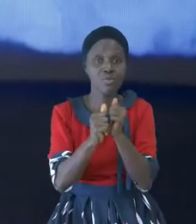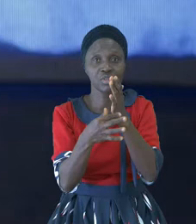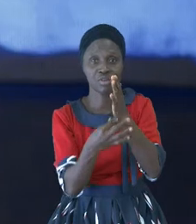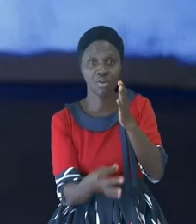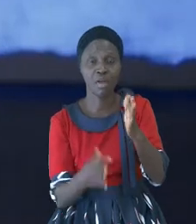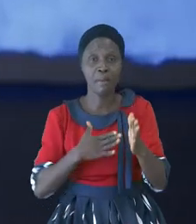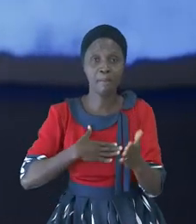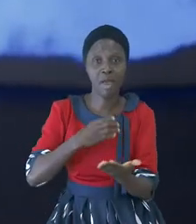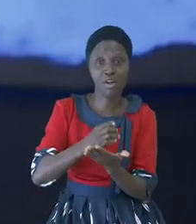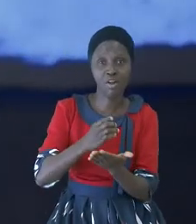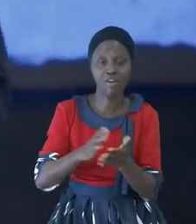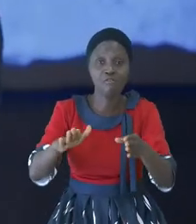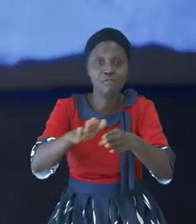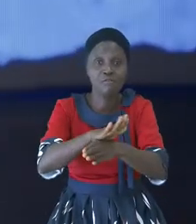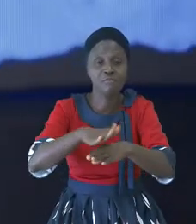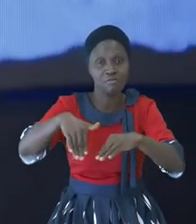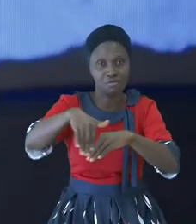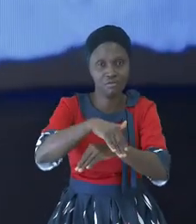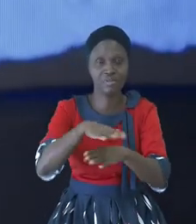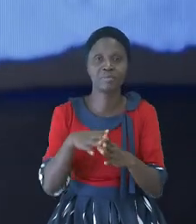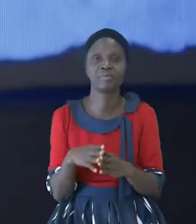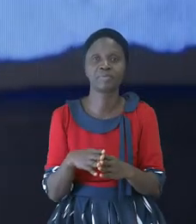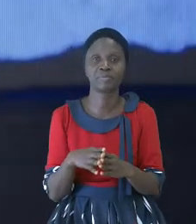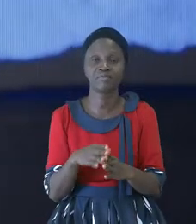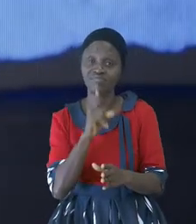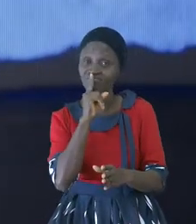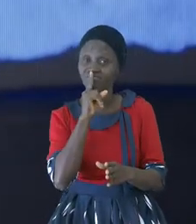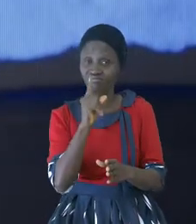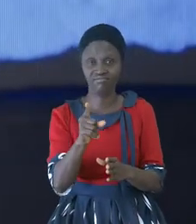my cup runneth over. Surely,